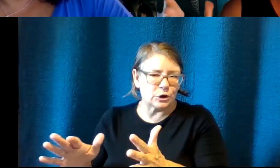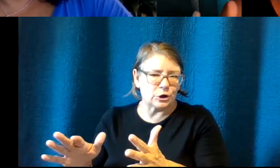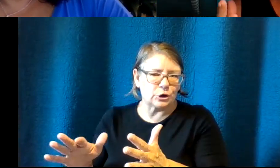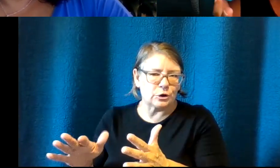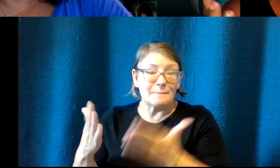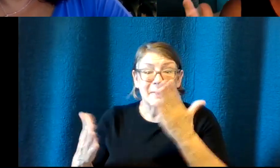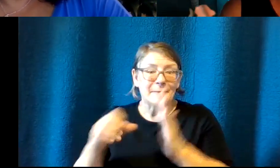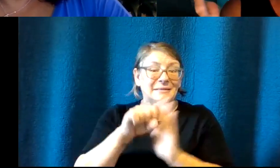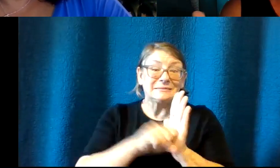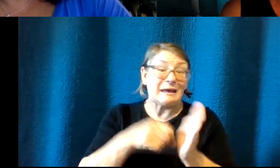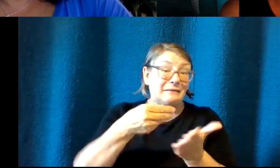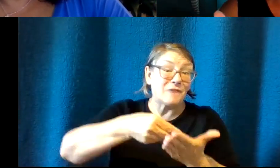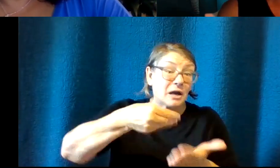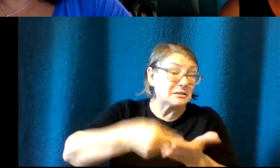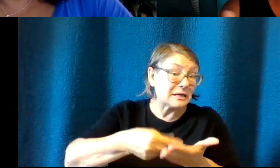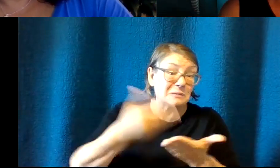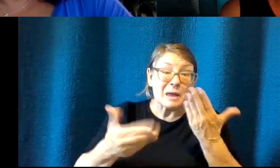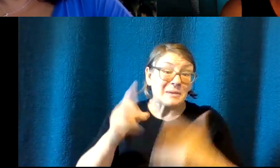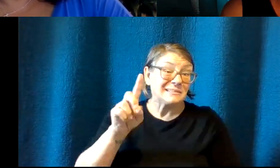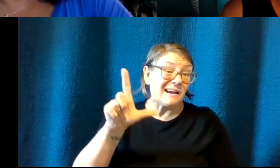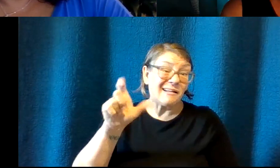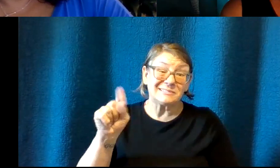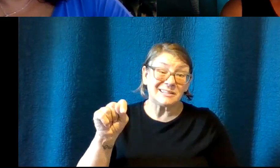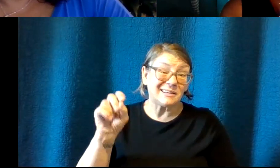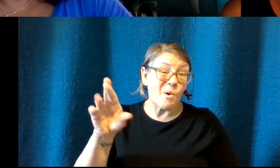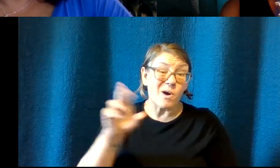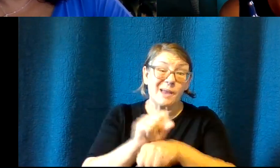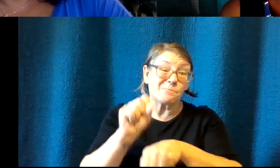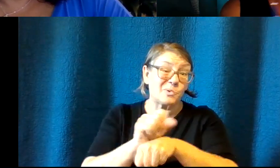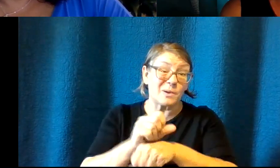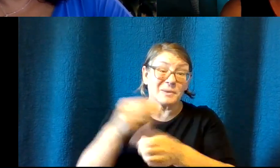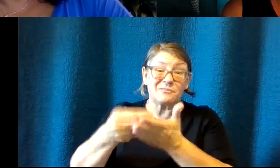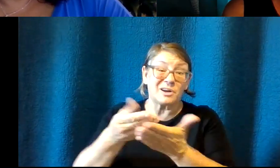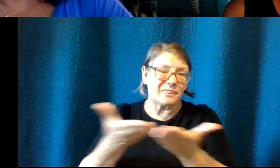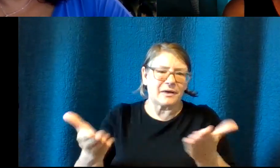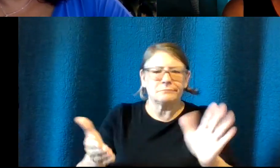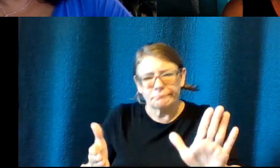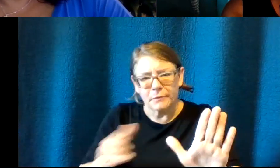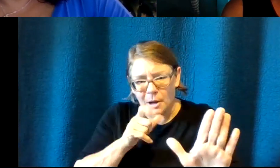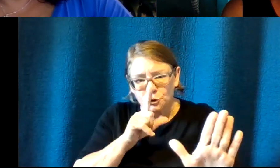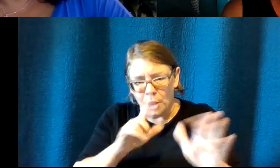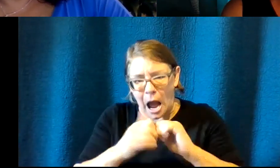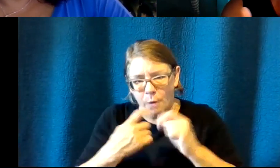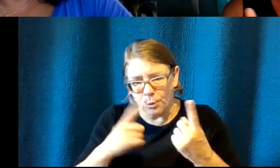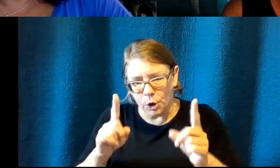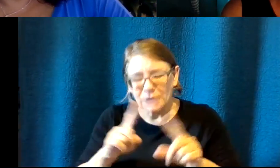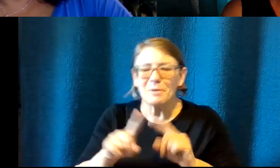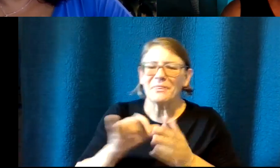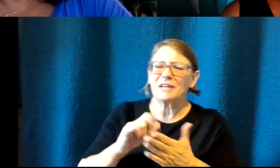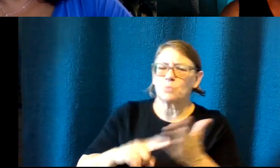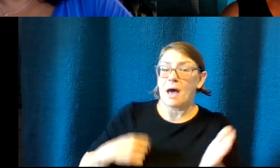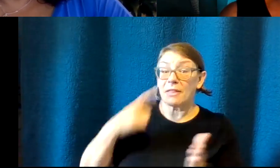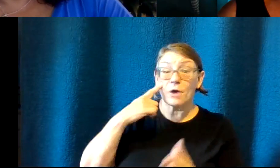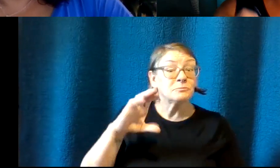it's state funded. Maybe this could be a DLT or an employment funding thing. I don't know how that all works, but that was something I was thinking about.